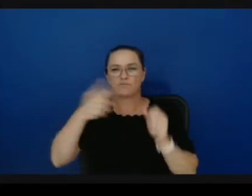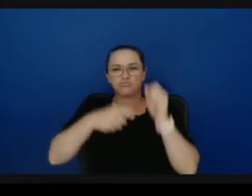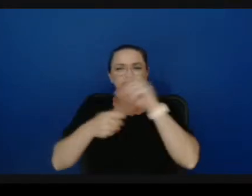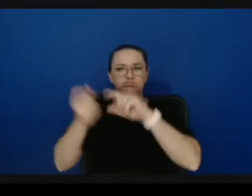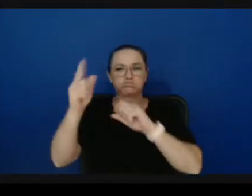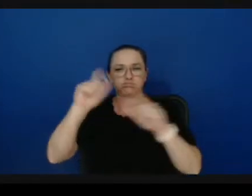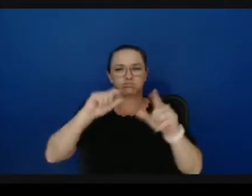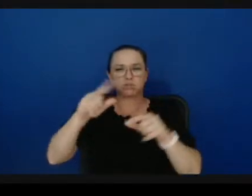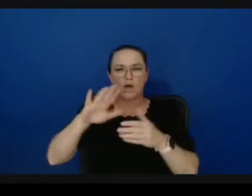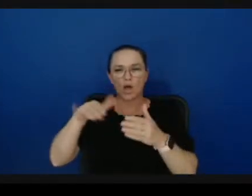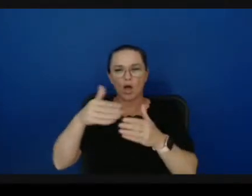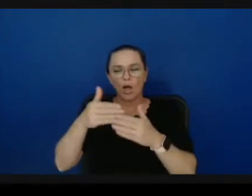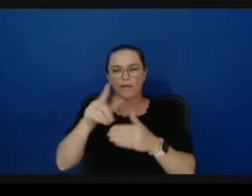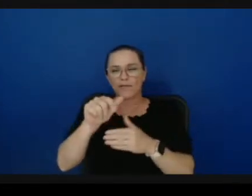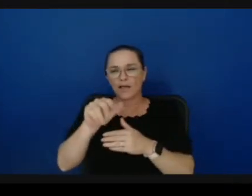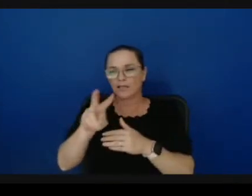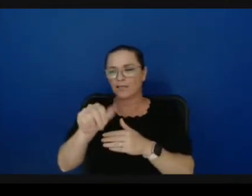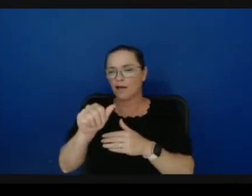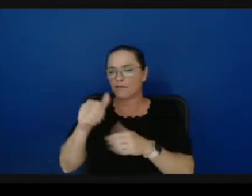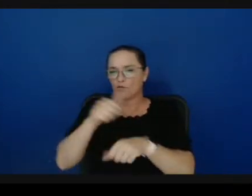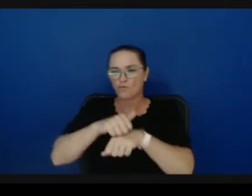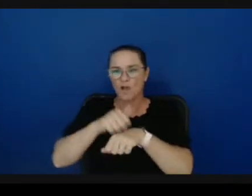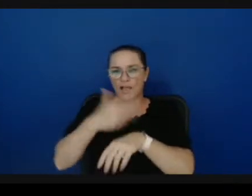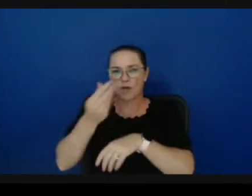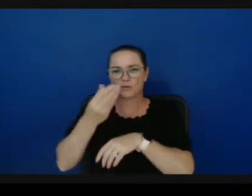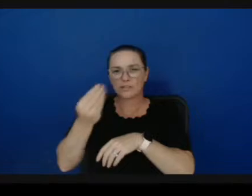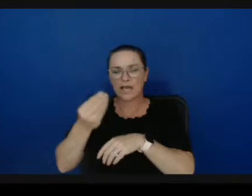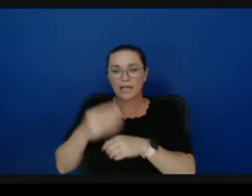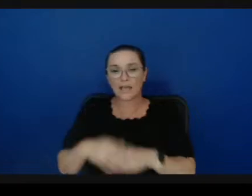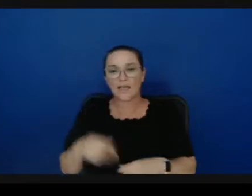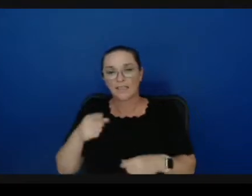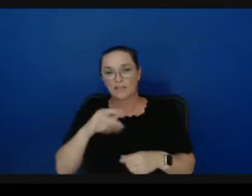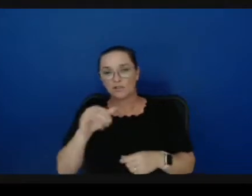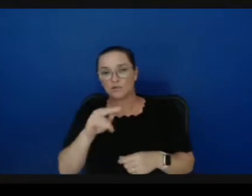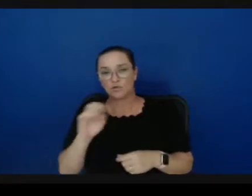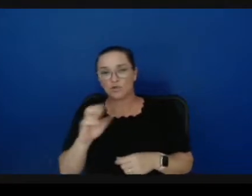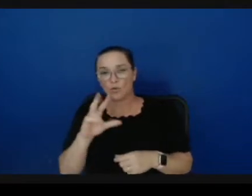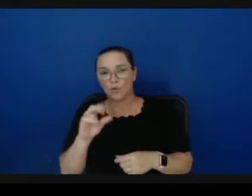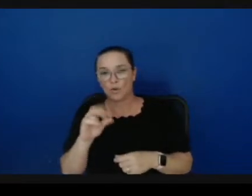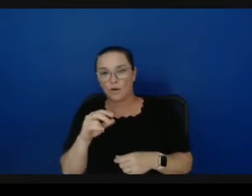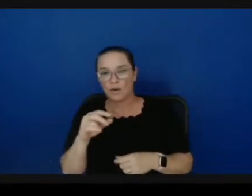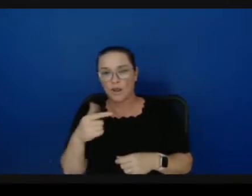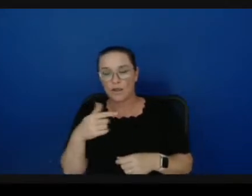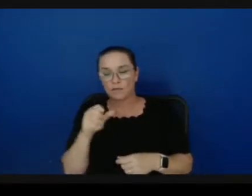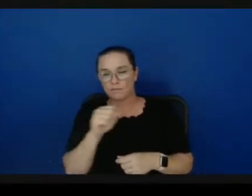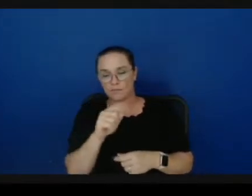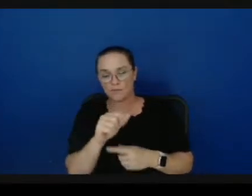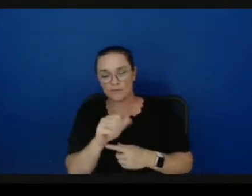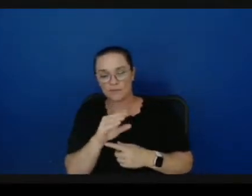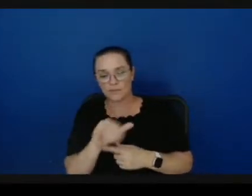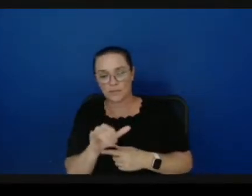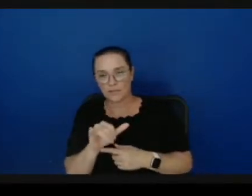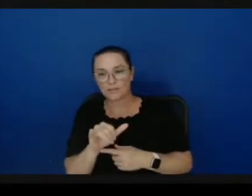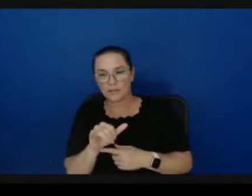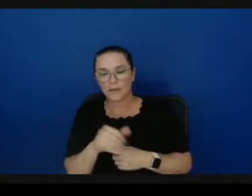rock out of the lava channel. All right, this is June 30th. This is Stacy Welch. This is Fissure 8.